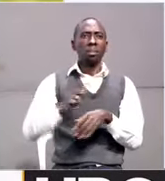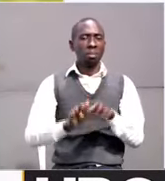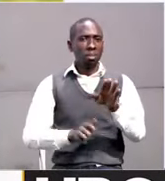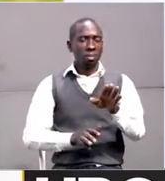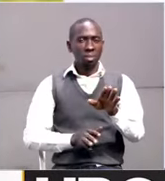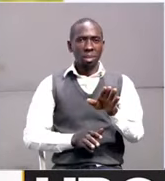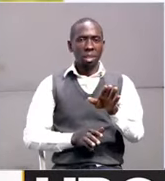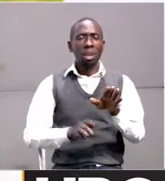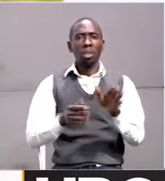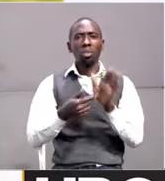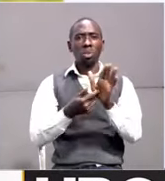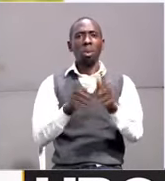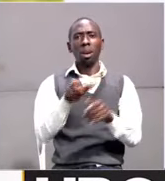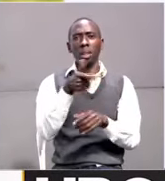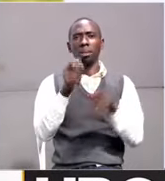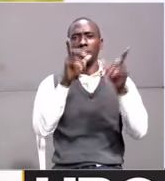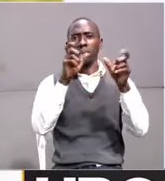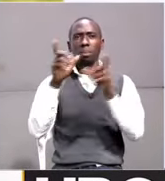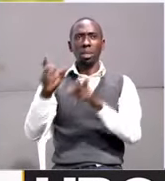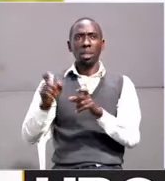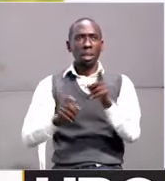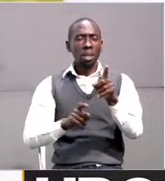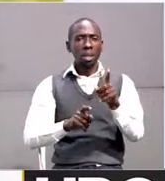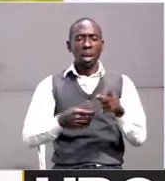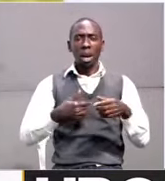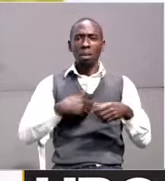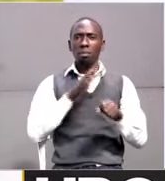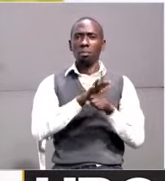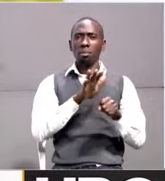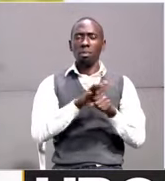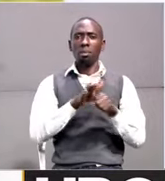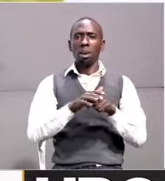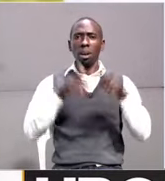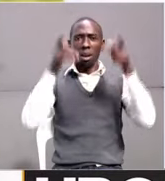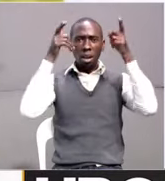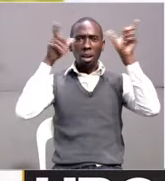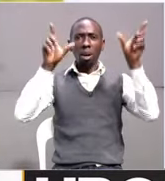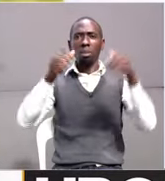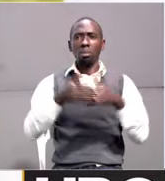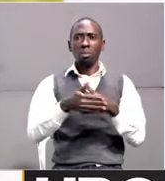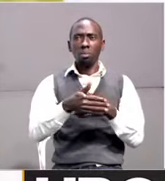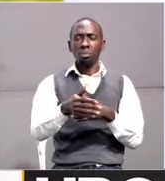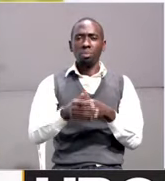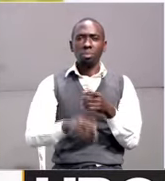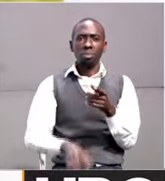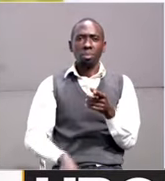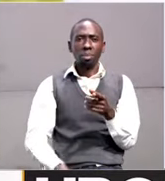Show the other pictures. The herds, if you have them.